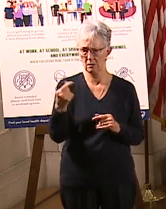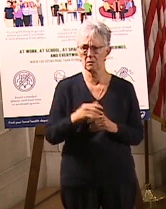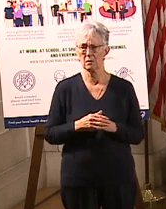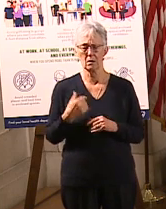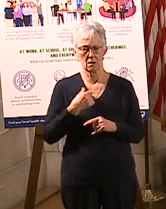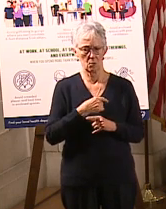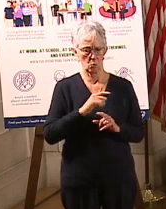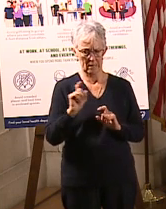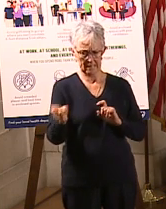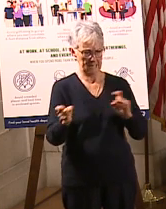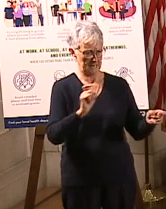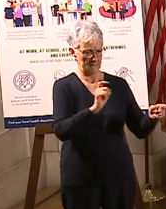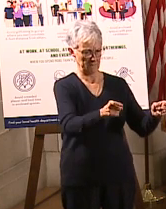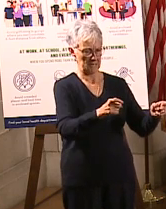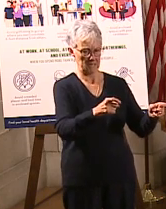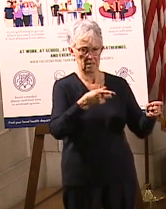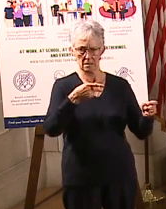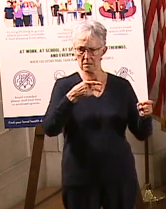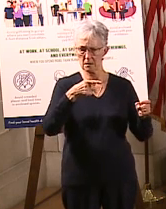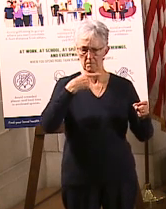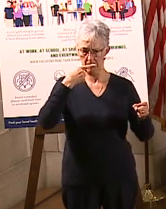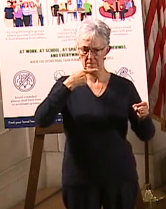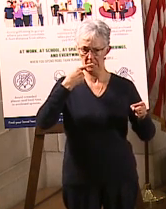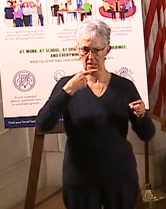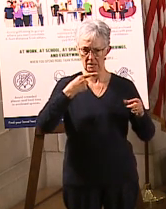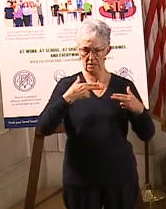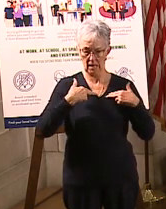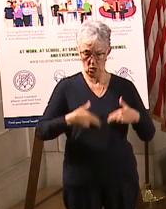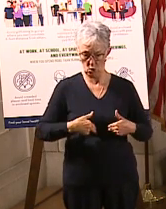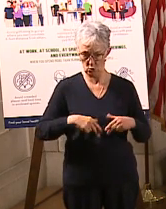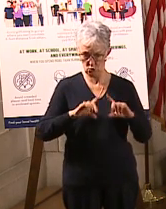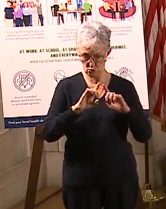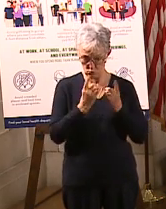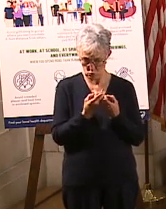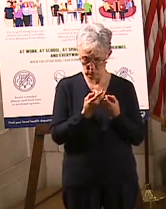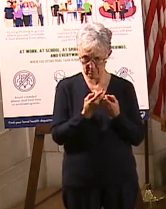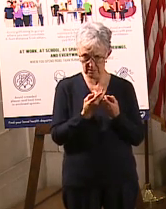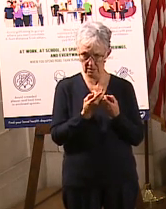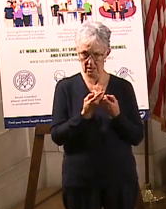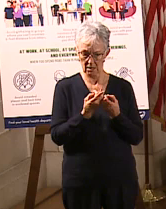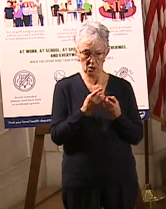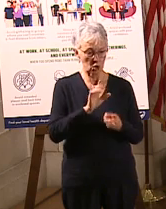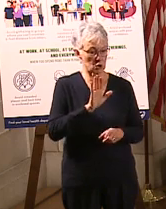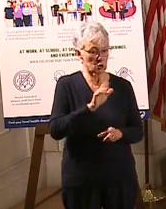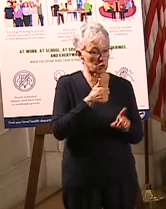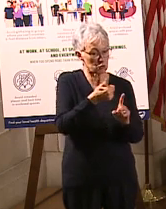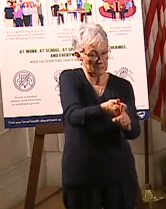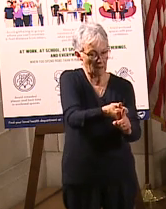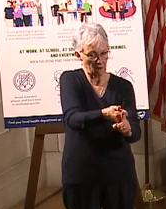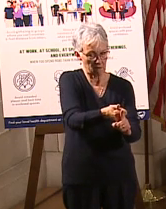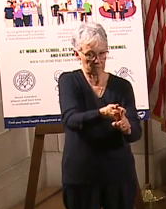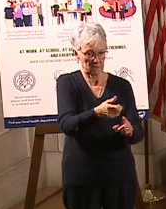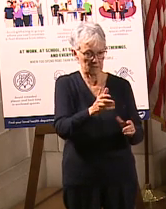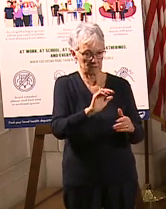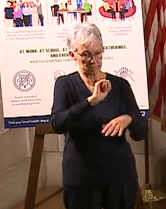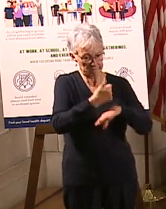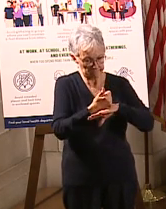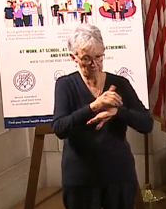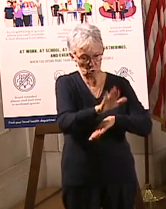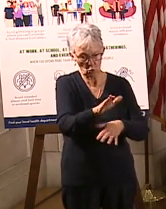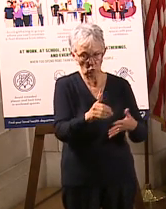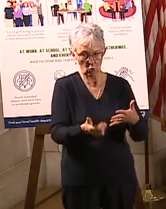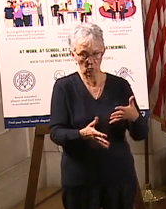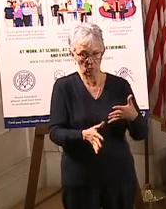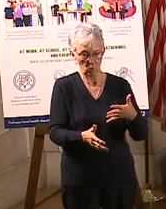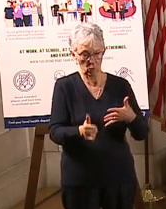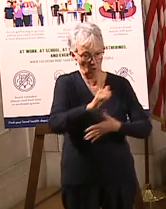health departments the discretion in their local areas to be able to manage this, right? The state has set our priorities, and the public health